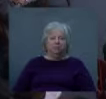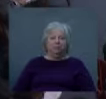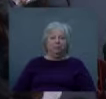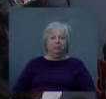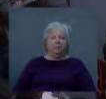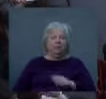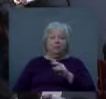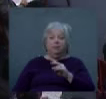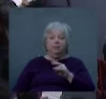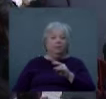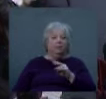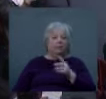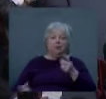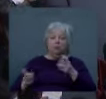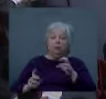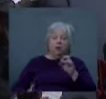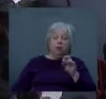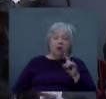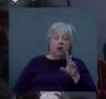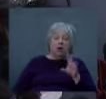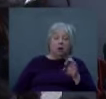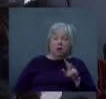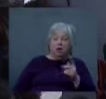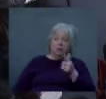Mr. Muse, oh, Director Adcock.